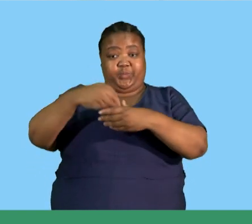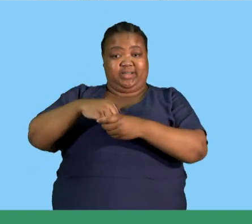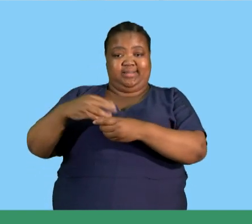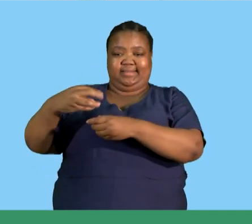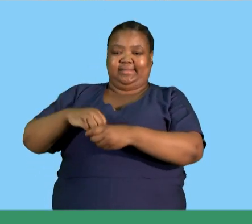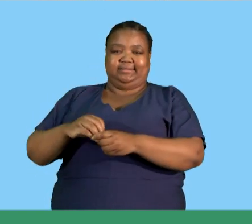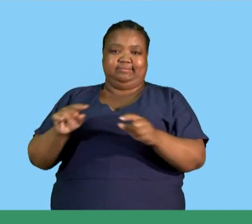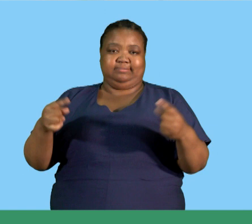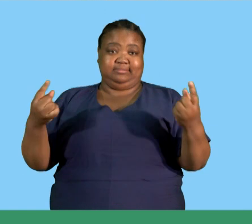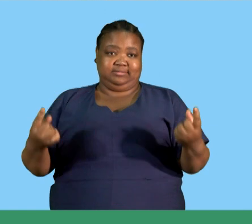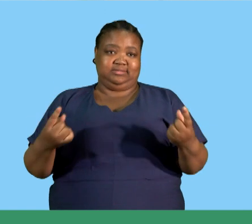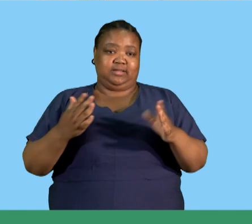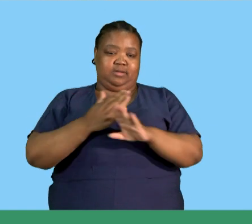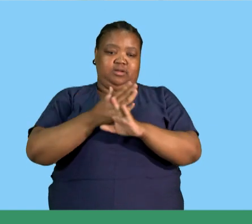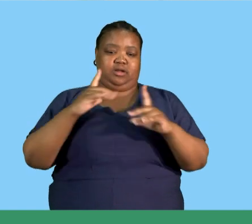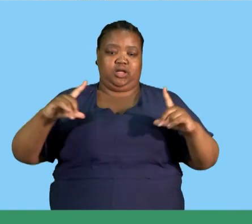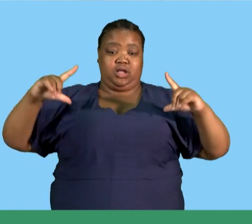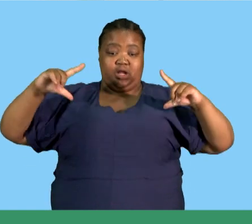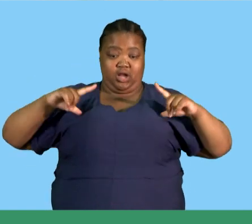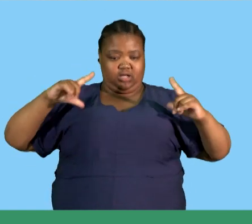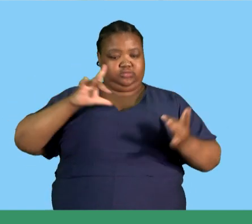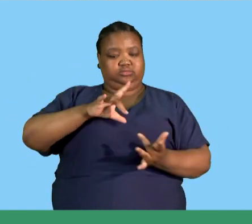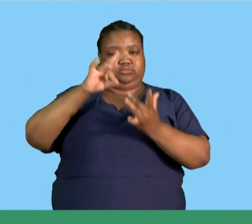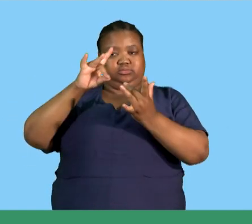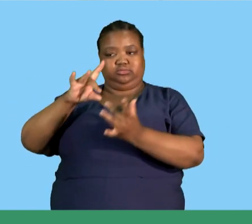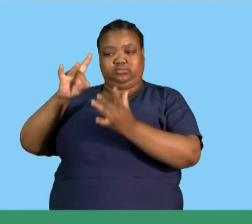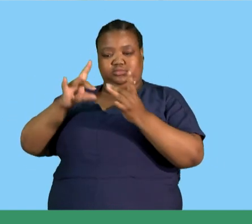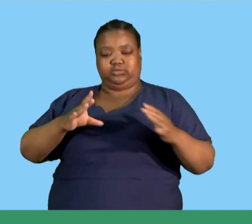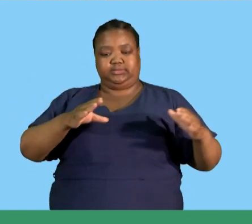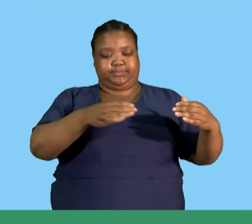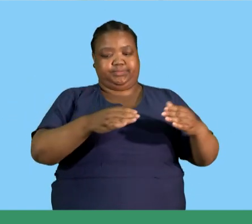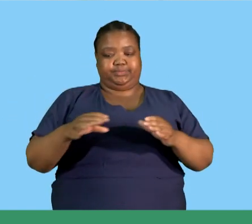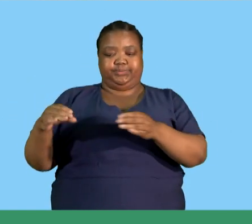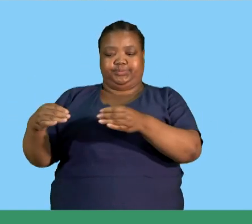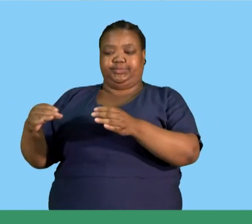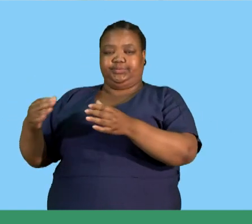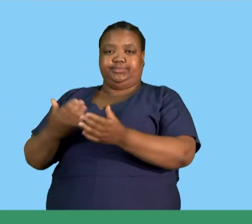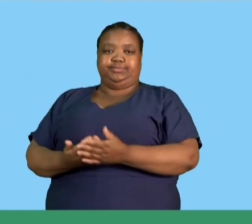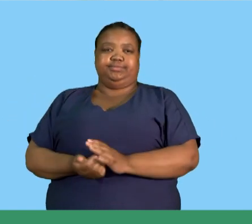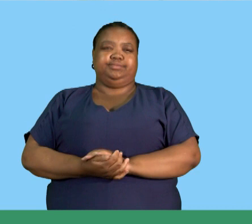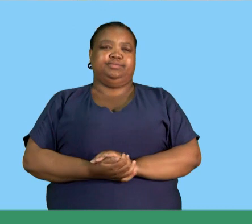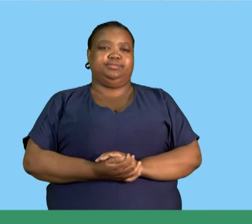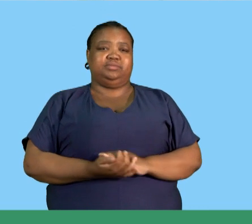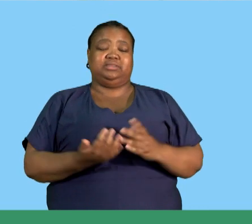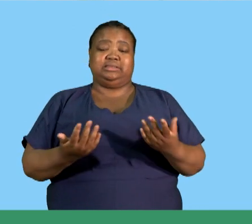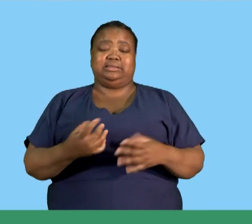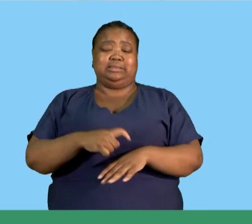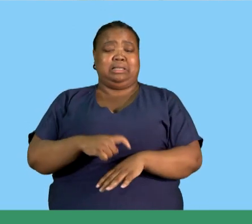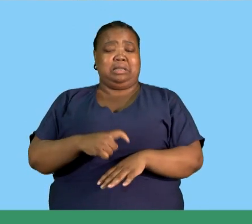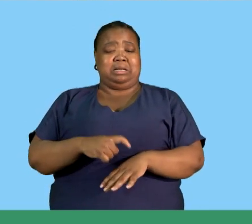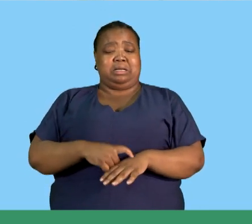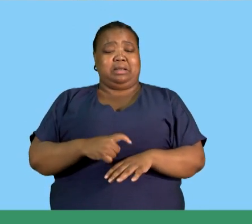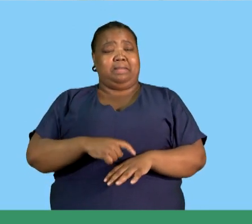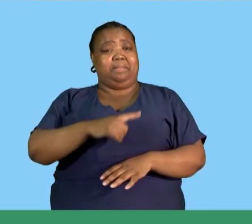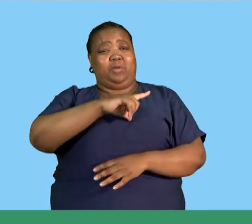are pre-selected because in small groups, we are being put into small groups. Right, it is